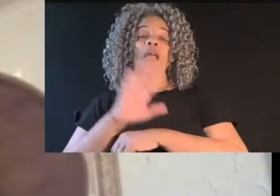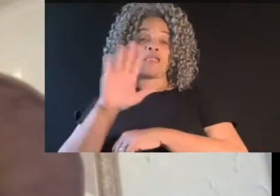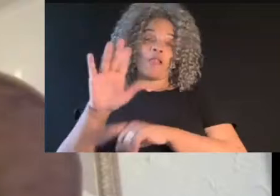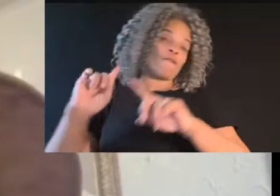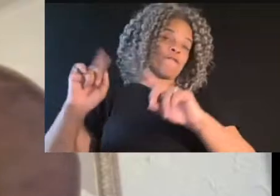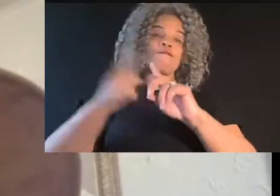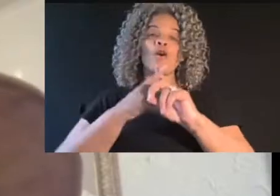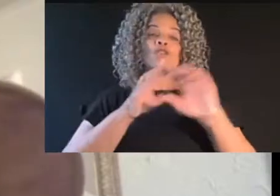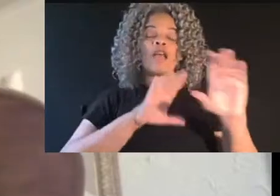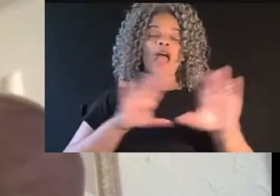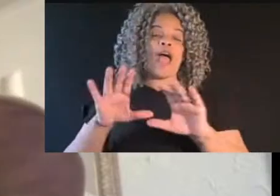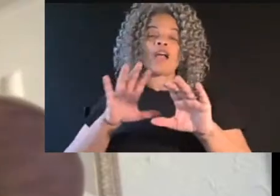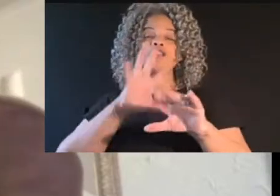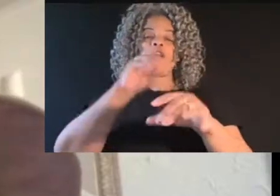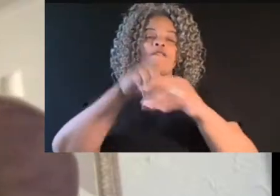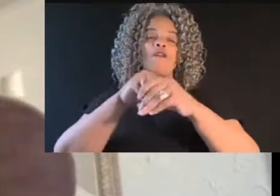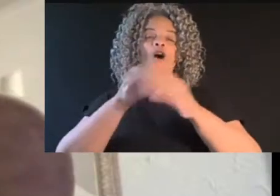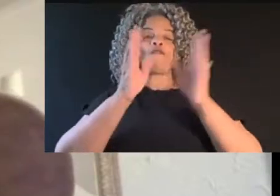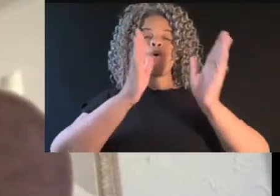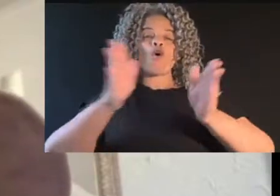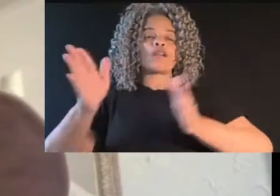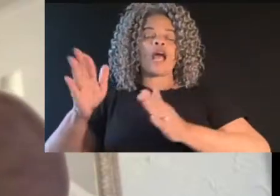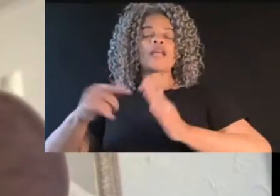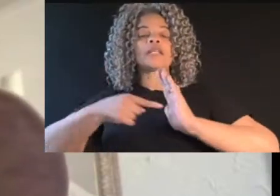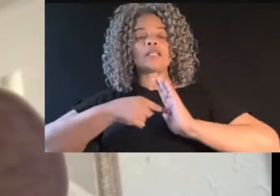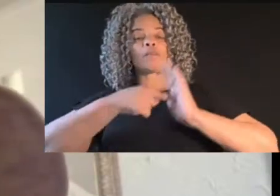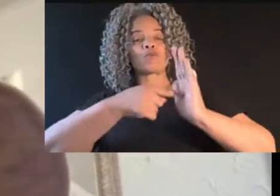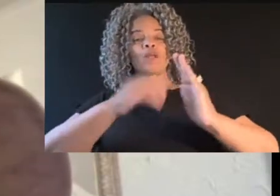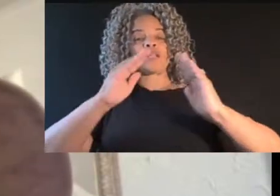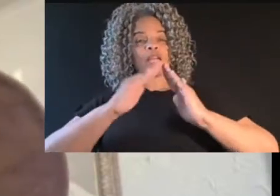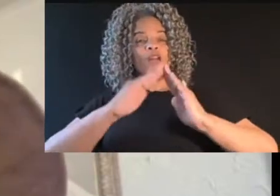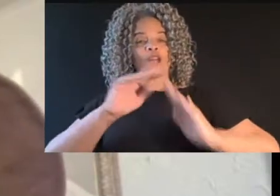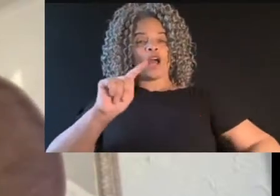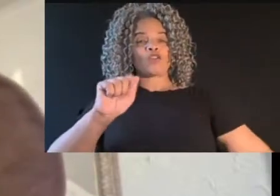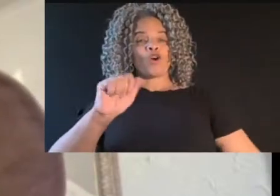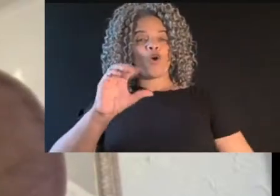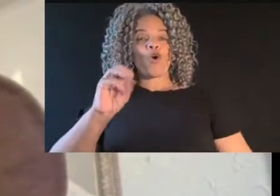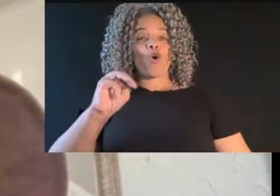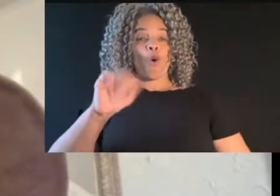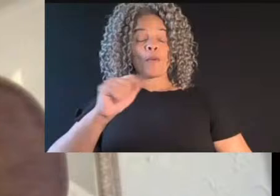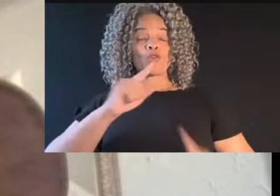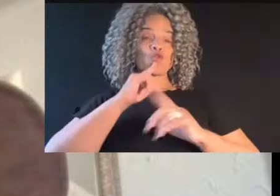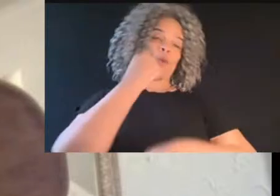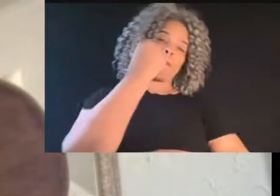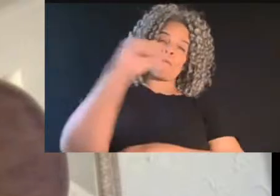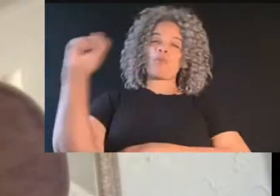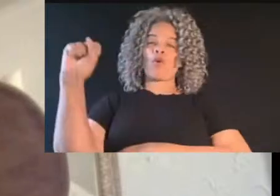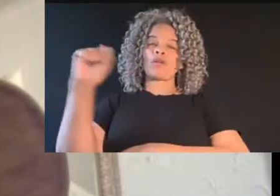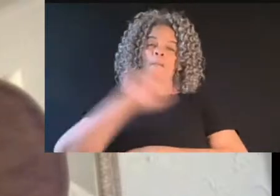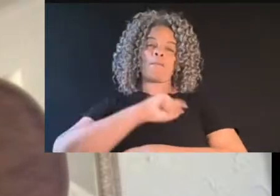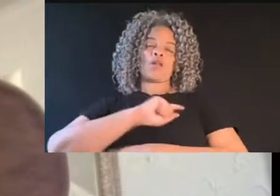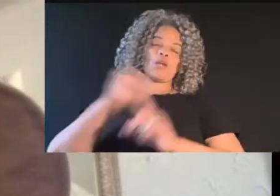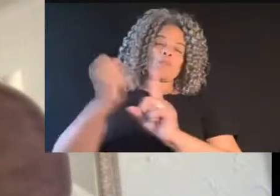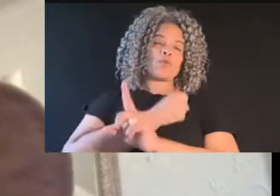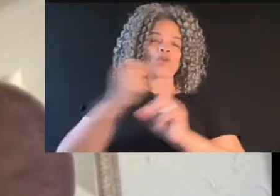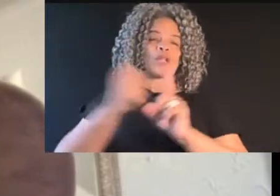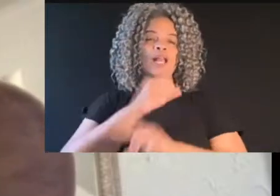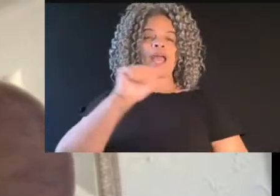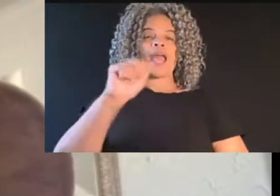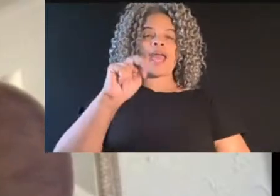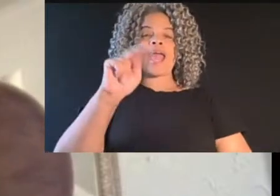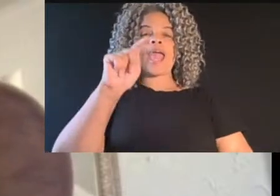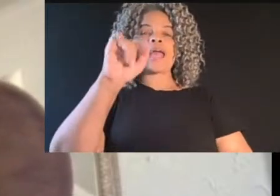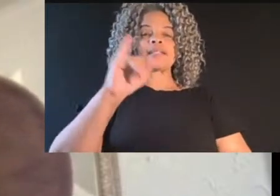involved organizing a demonstration in downtown Tacoma to protest police brutality and anti-Black